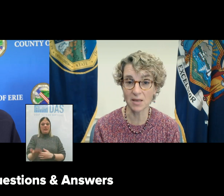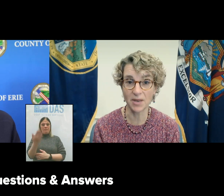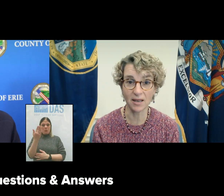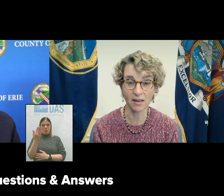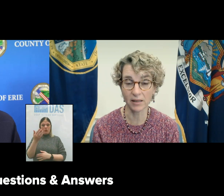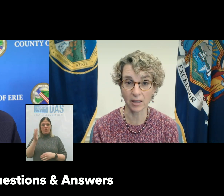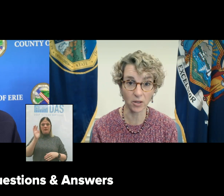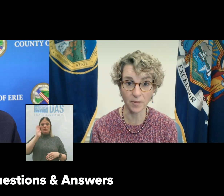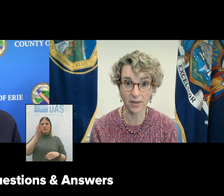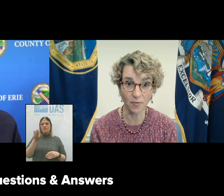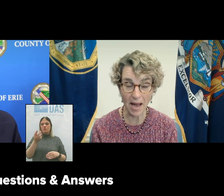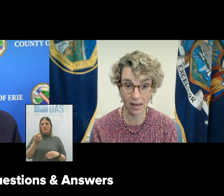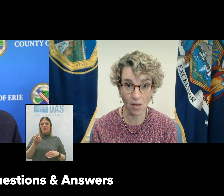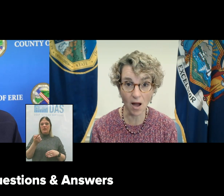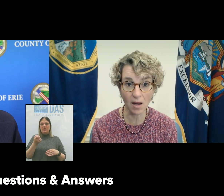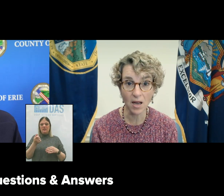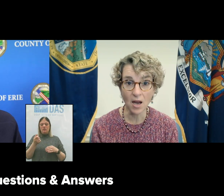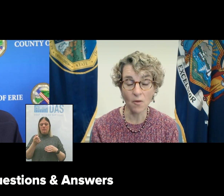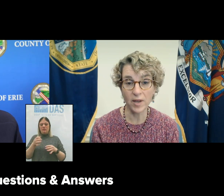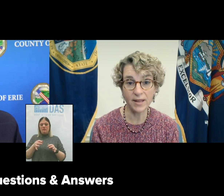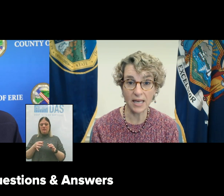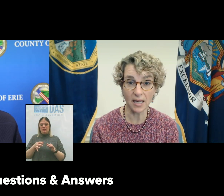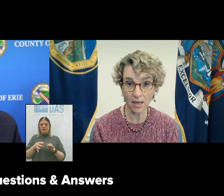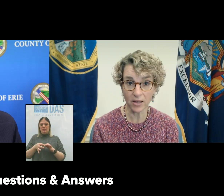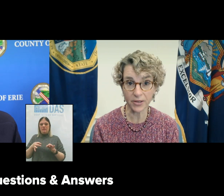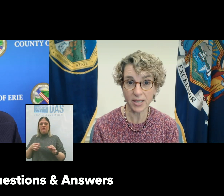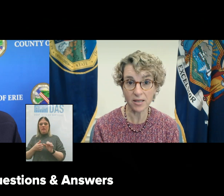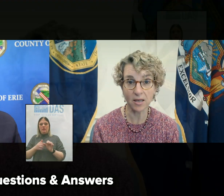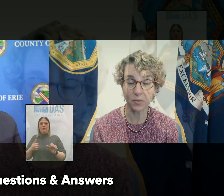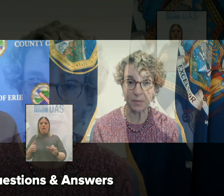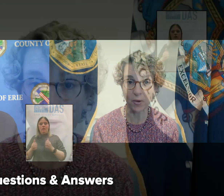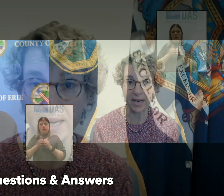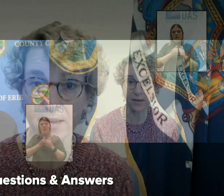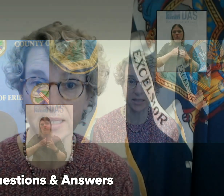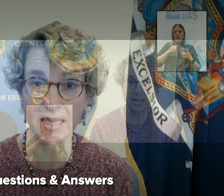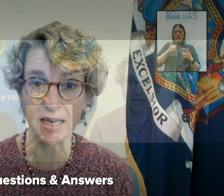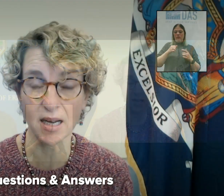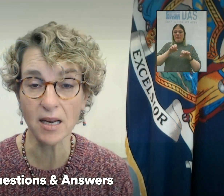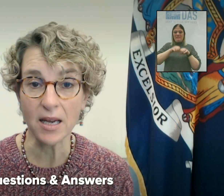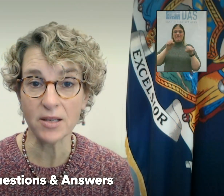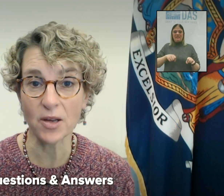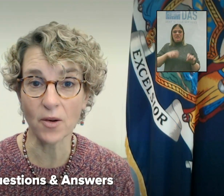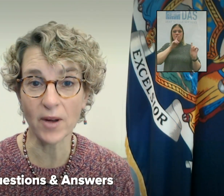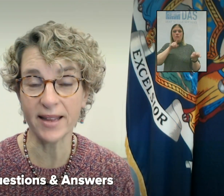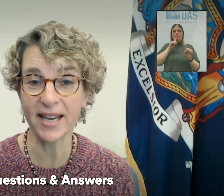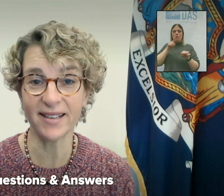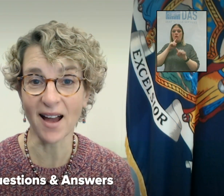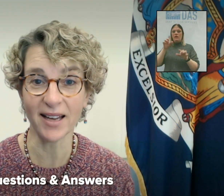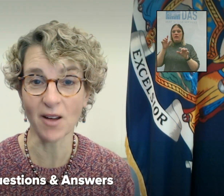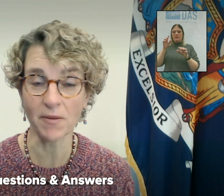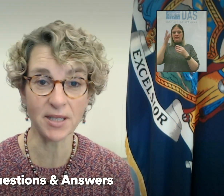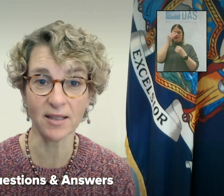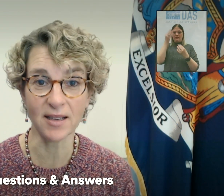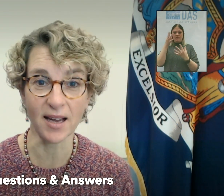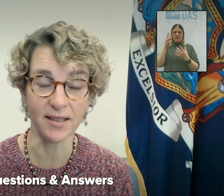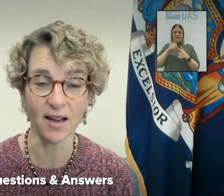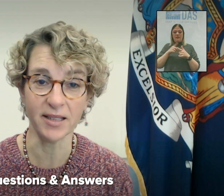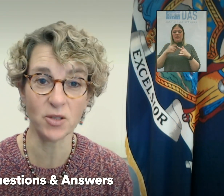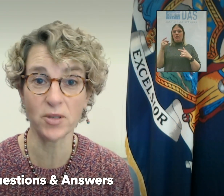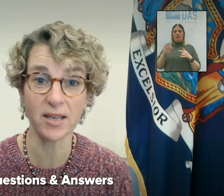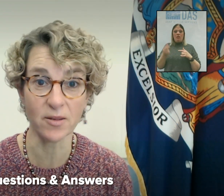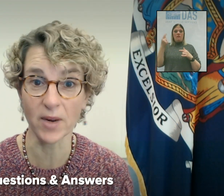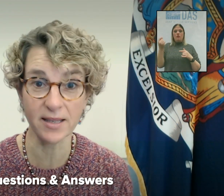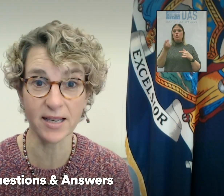seems to be like a little bit of backlog with the eClear system reporting out the data. So, and then all of a sudden